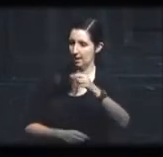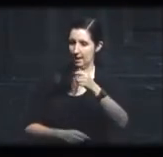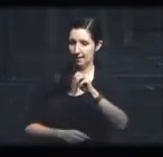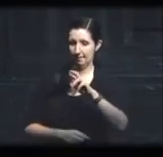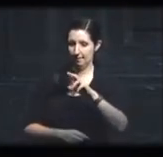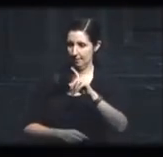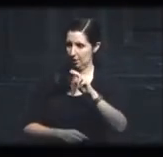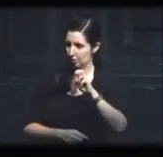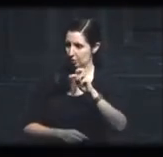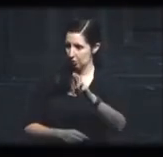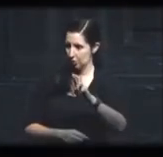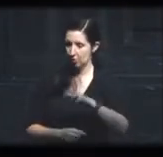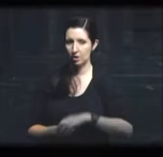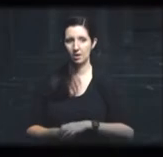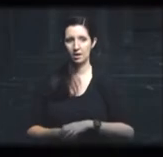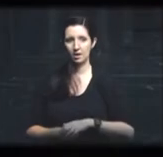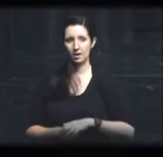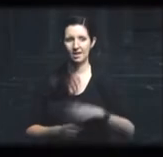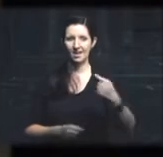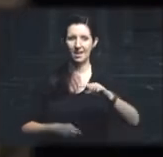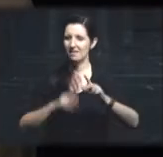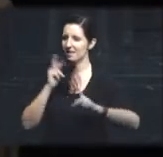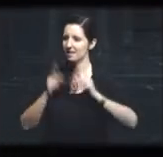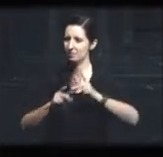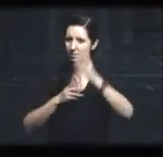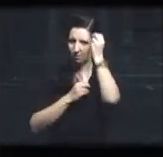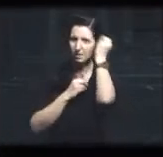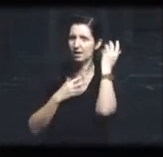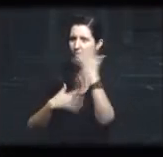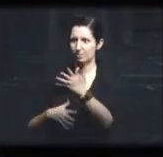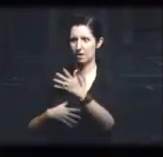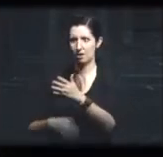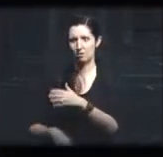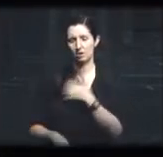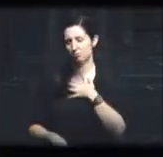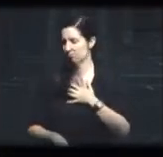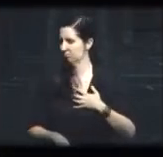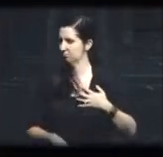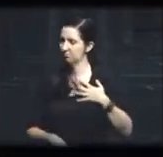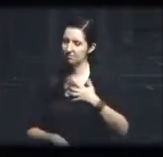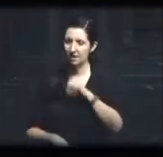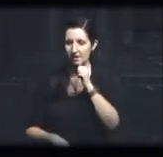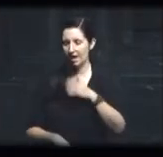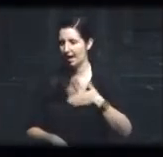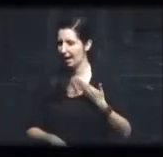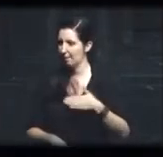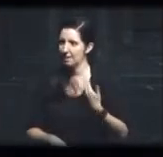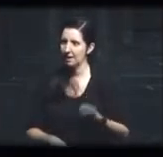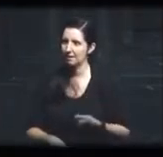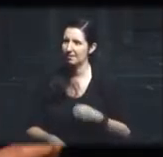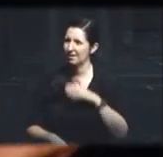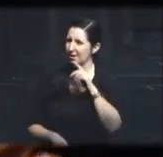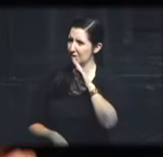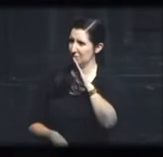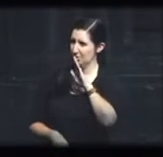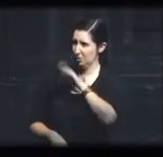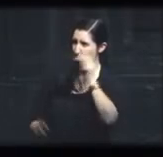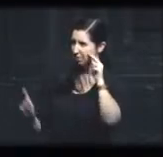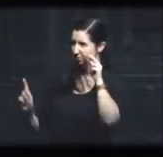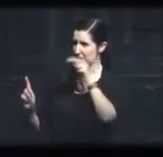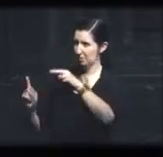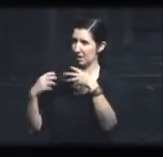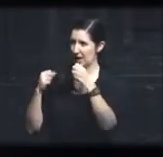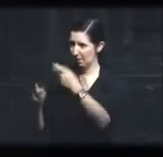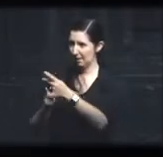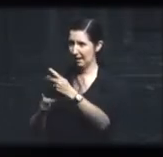shared displeasure over many things, especially his stance on health care. And he